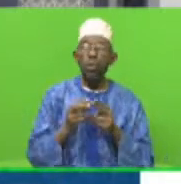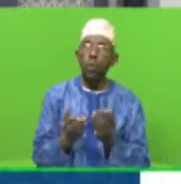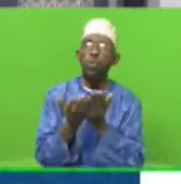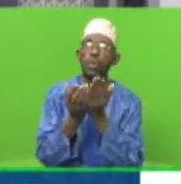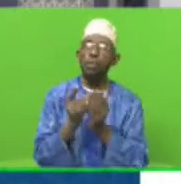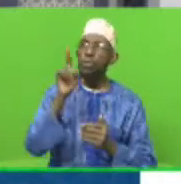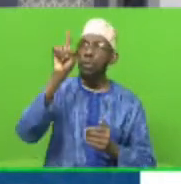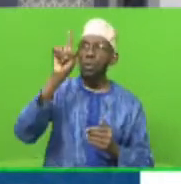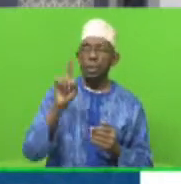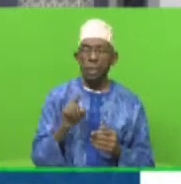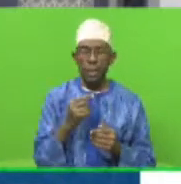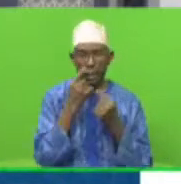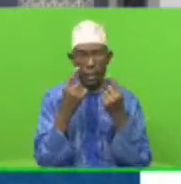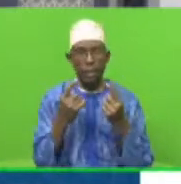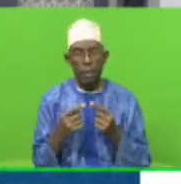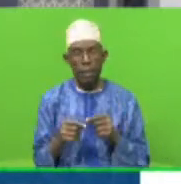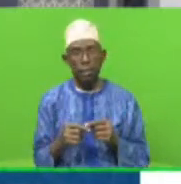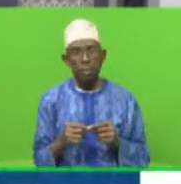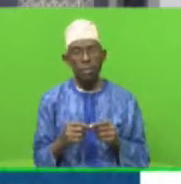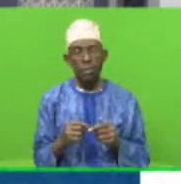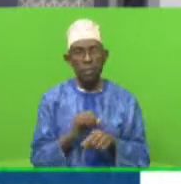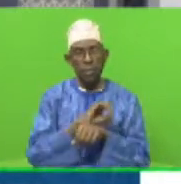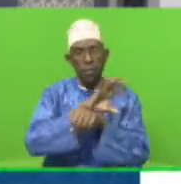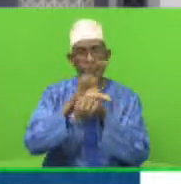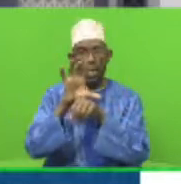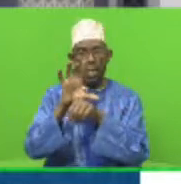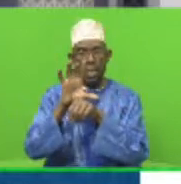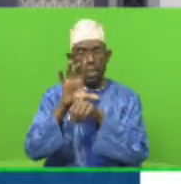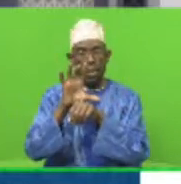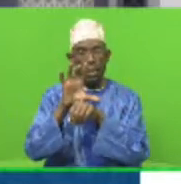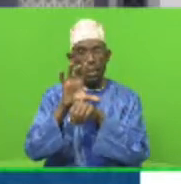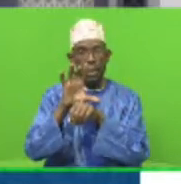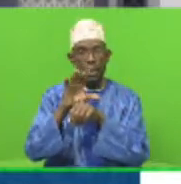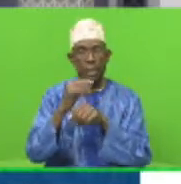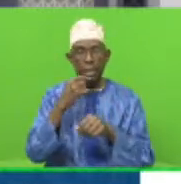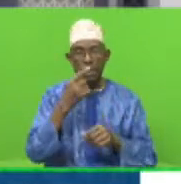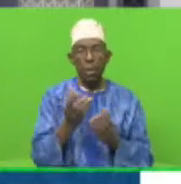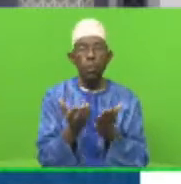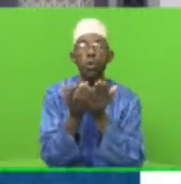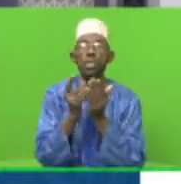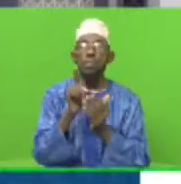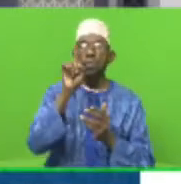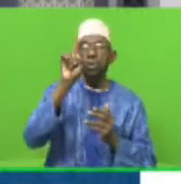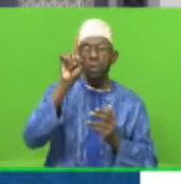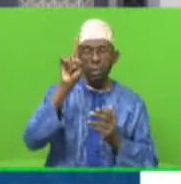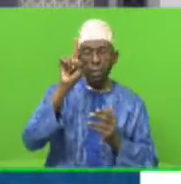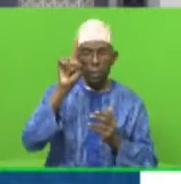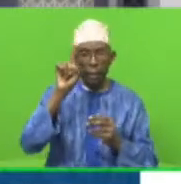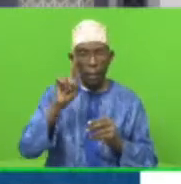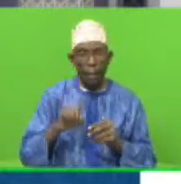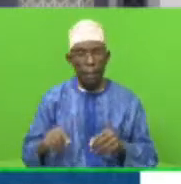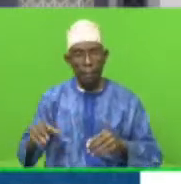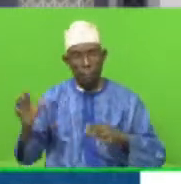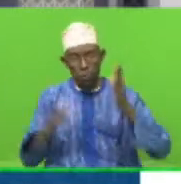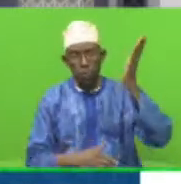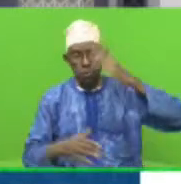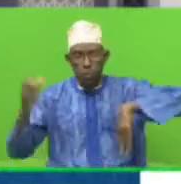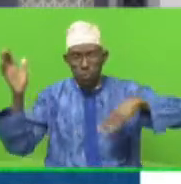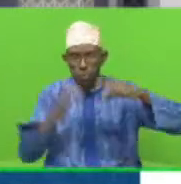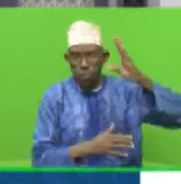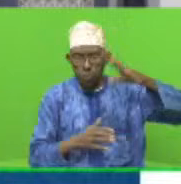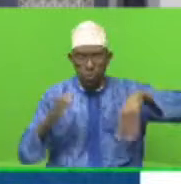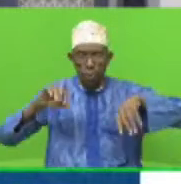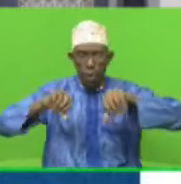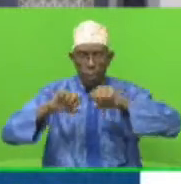Allah subhanahu wa ta'ala. We've seen clips where people who are claiming to be worshipping Allah subhanahu wa ta'ala beating drums and